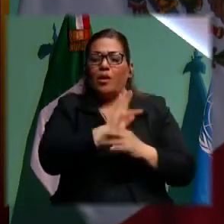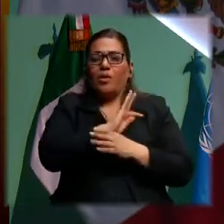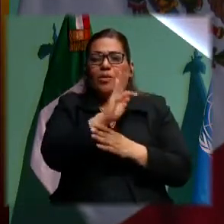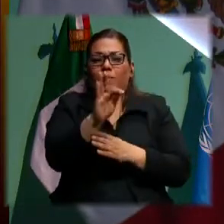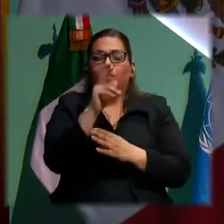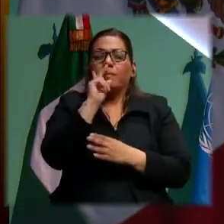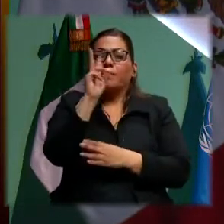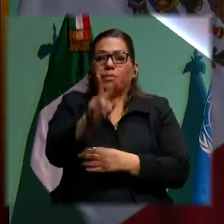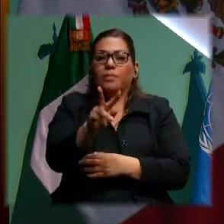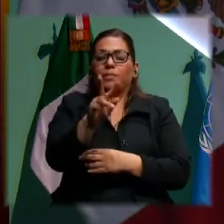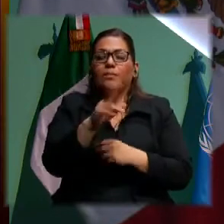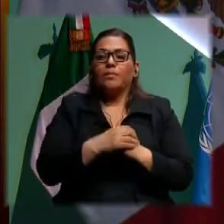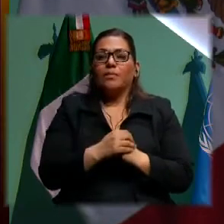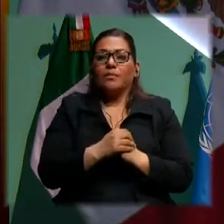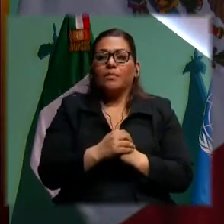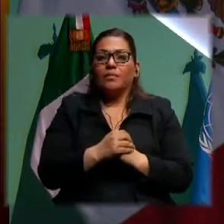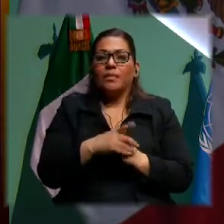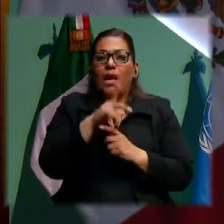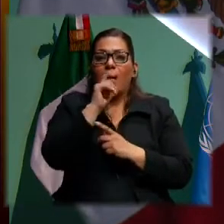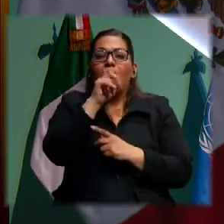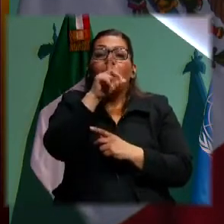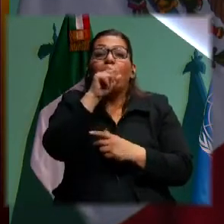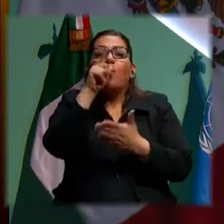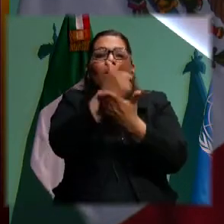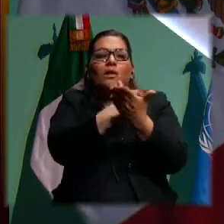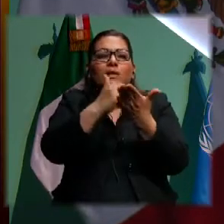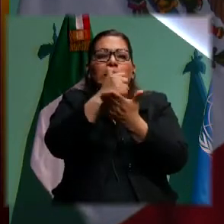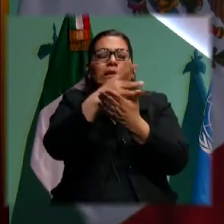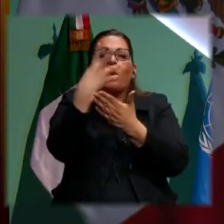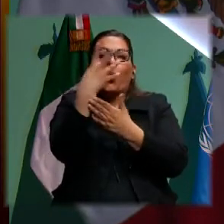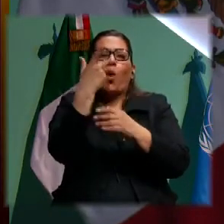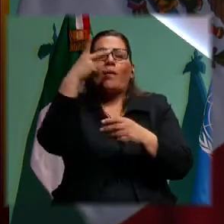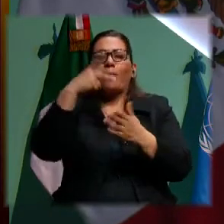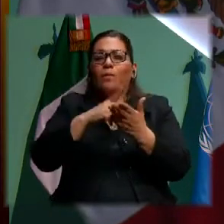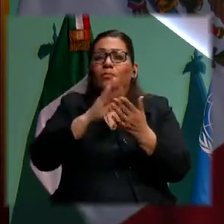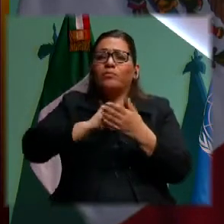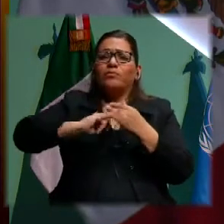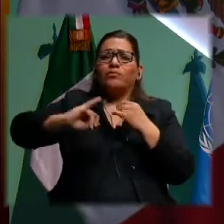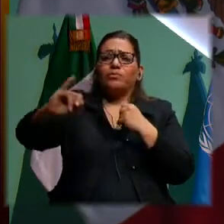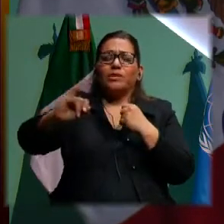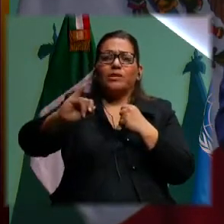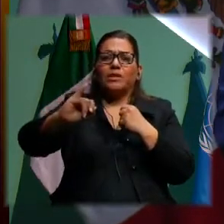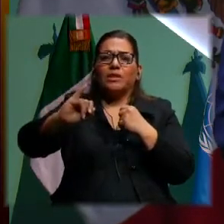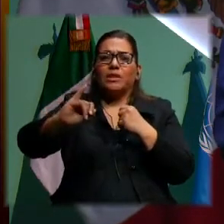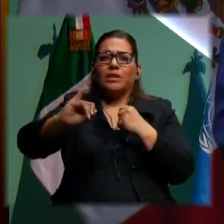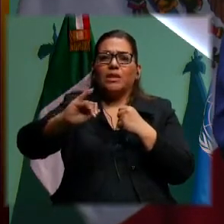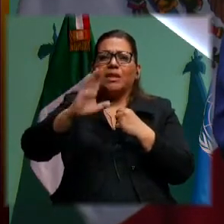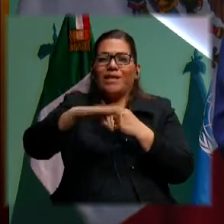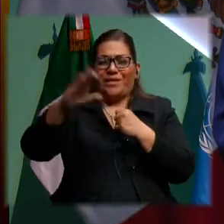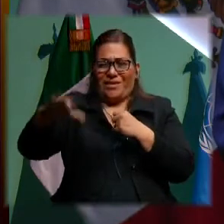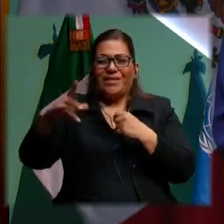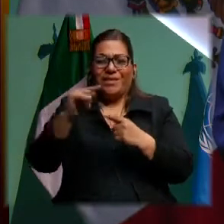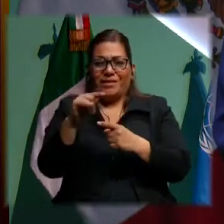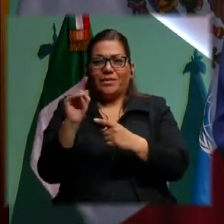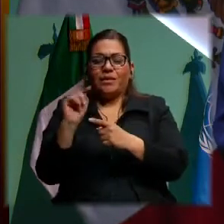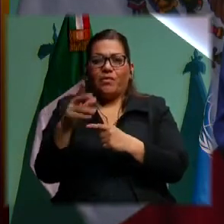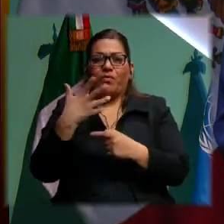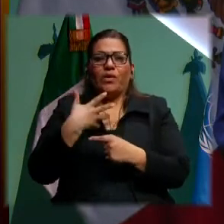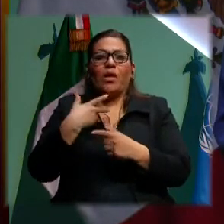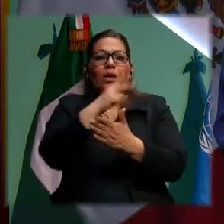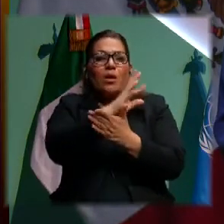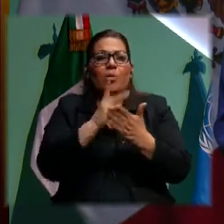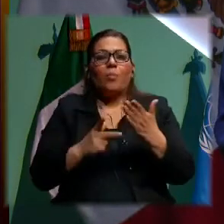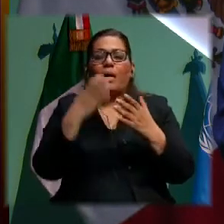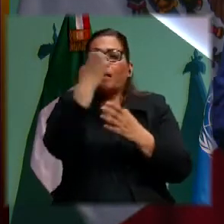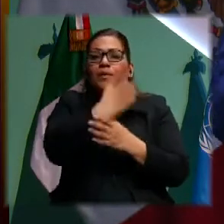about 40 kilometers outside of Cancun, where we have a beautiful program, schools, these